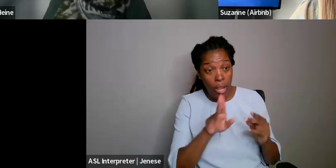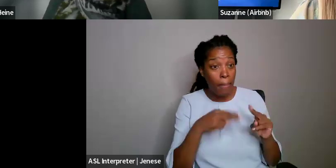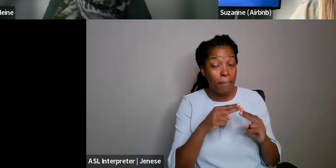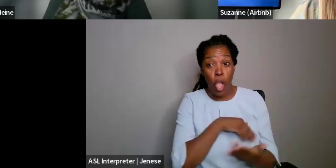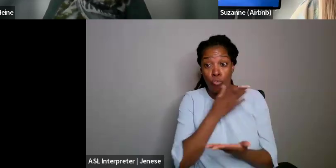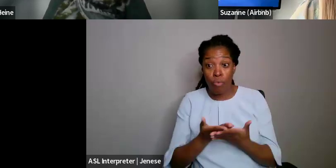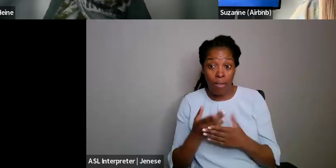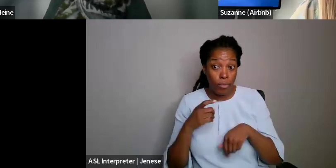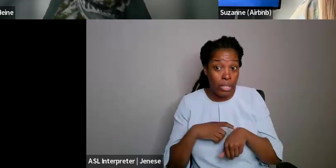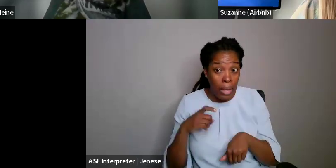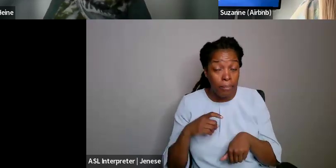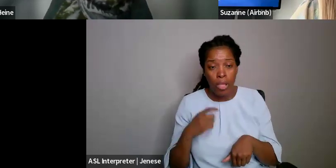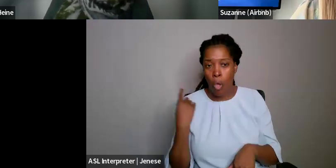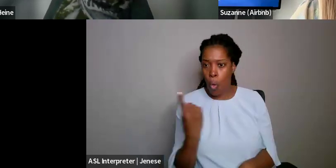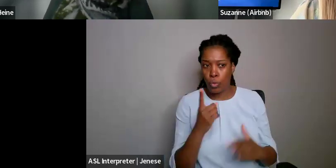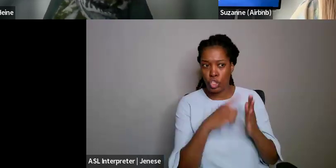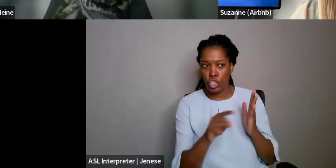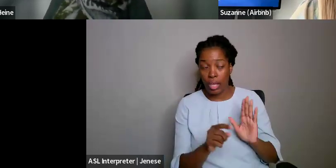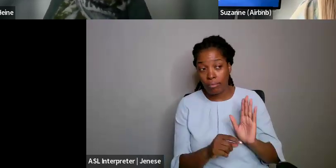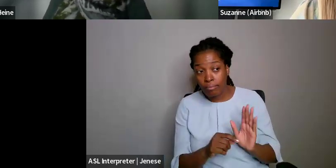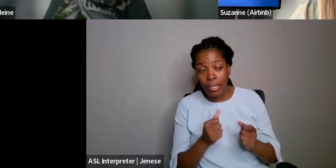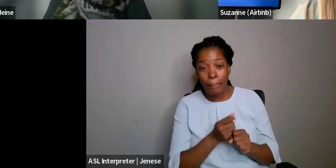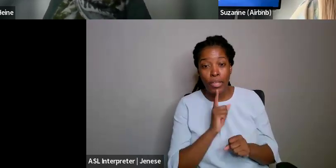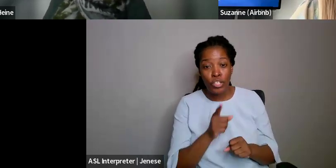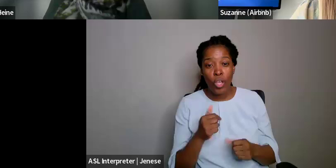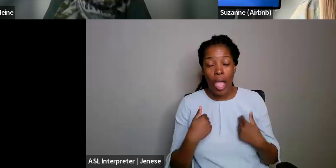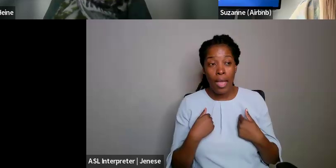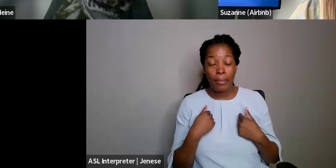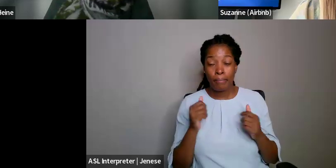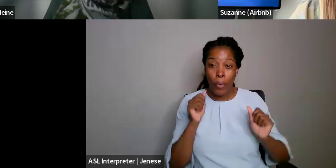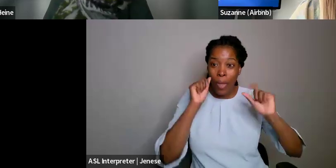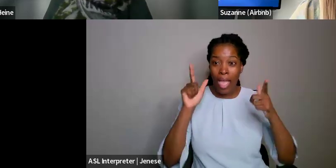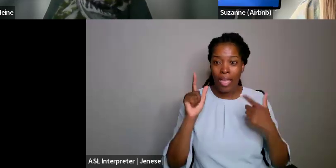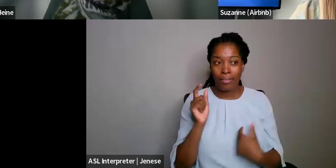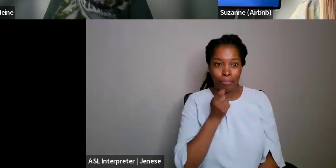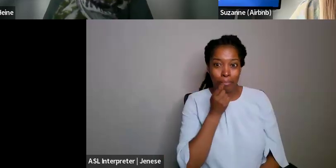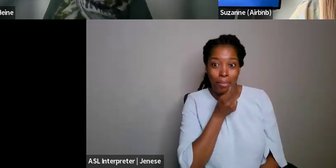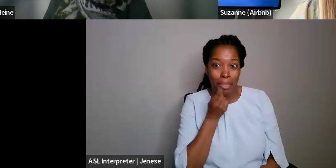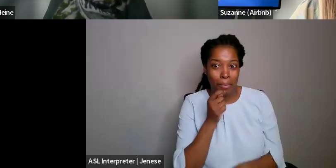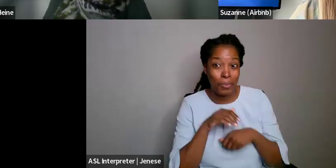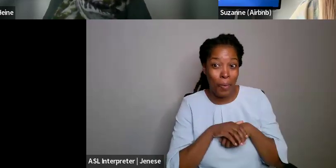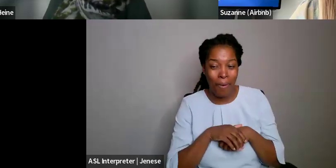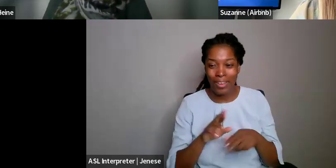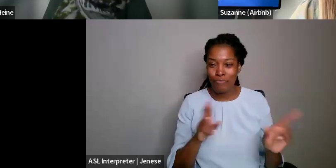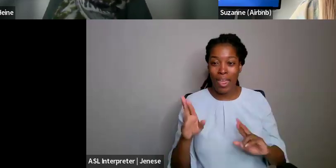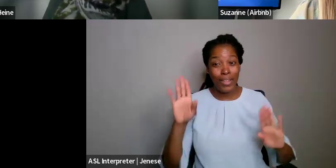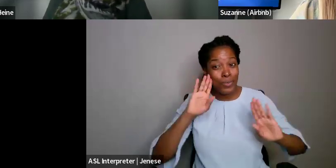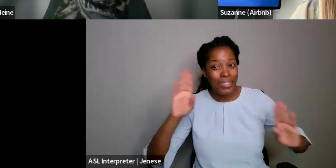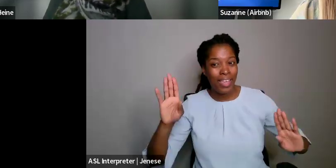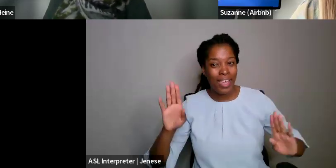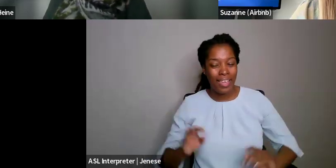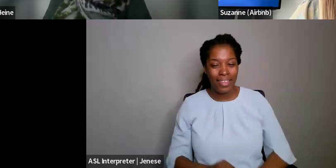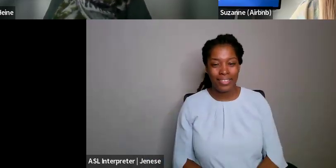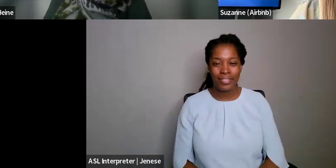to be arriving to make sure that I'm up and got my lipstick on and ready to say hi. Yeah,